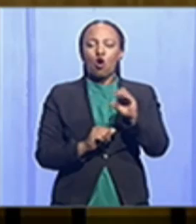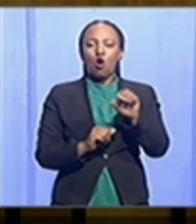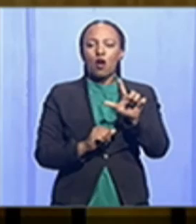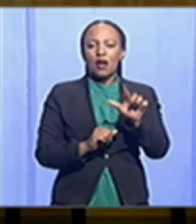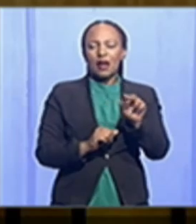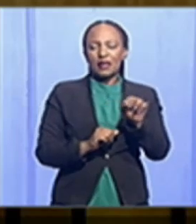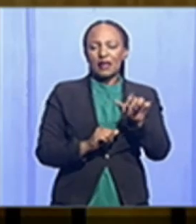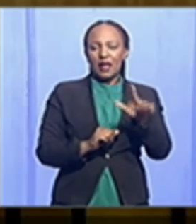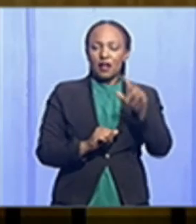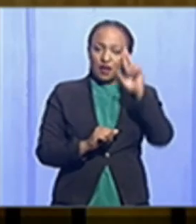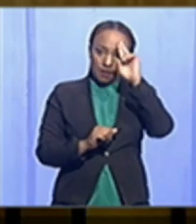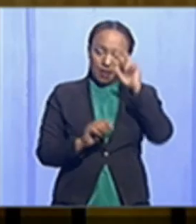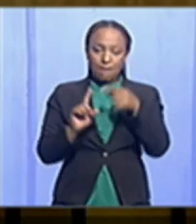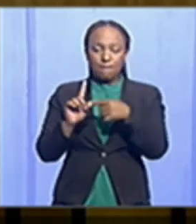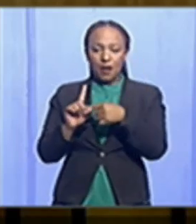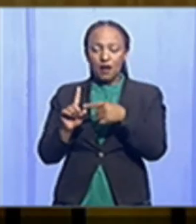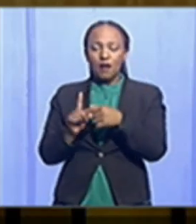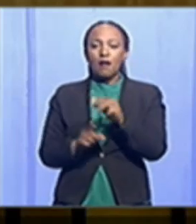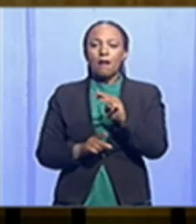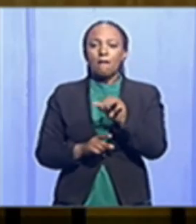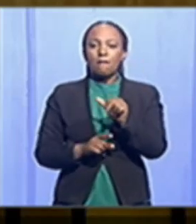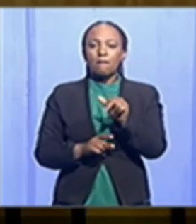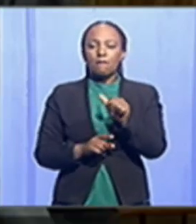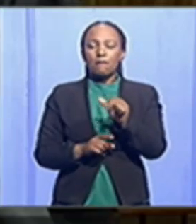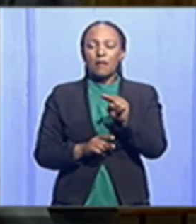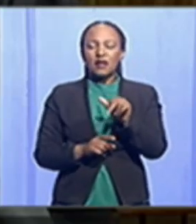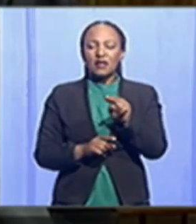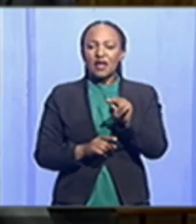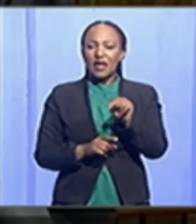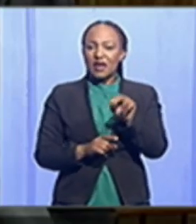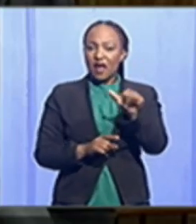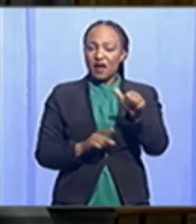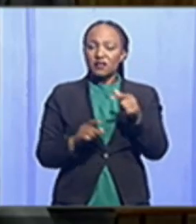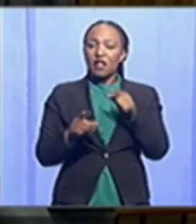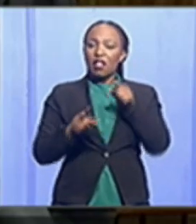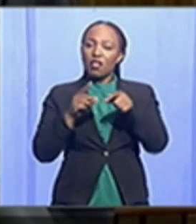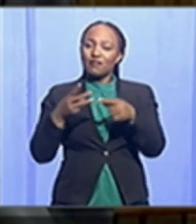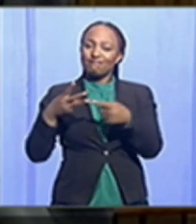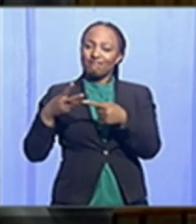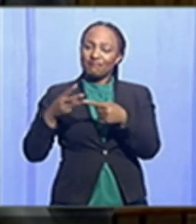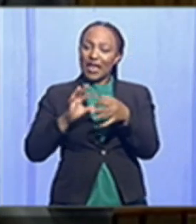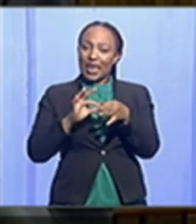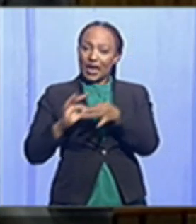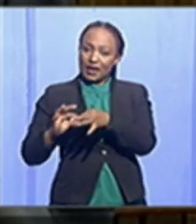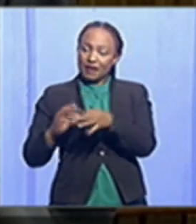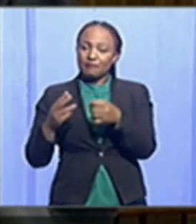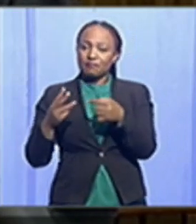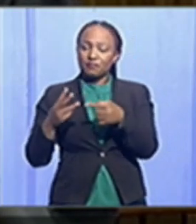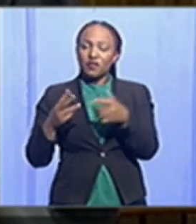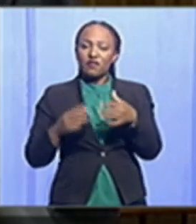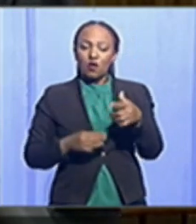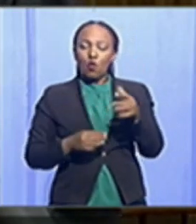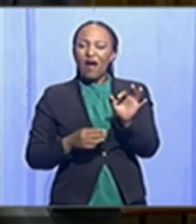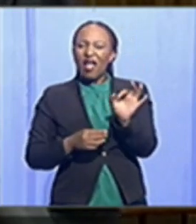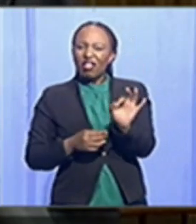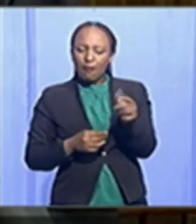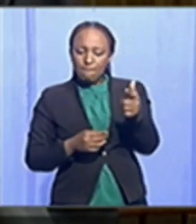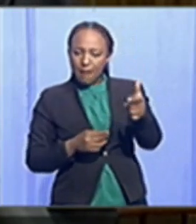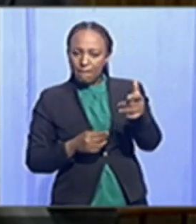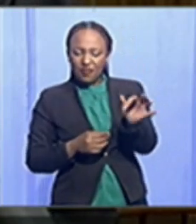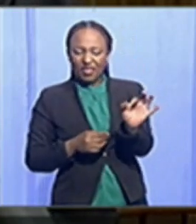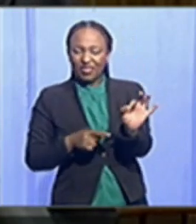go kagantše sethunya seo go thwego se tšere go molatofatšwa wa boraro Mthobisi Mncube go kolo ye e hweditšwego lefelong la bosenyi